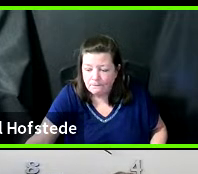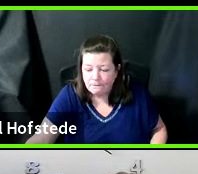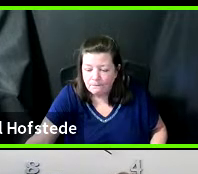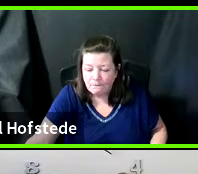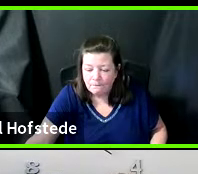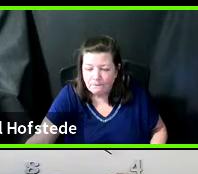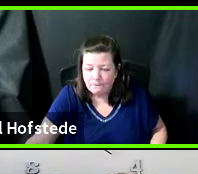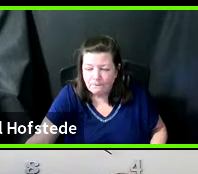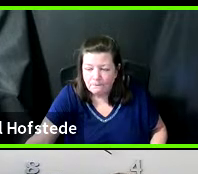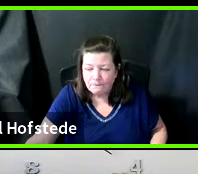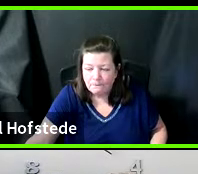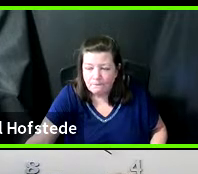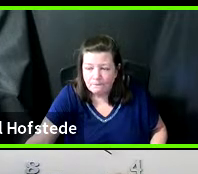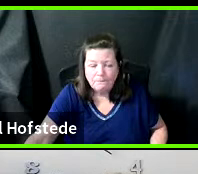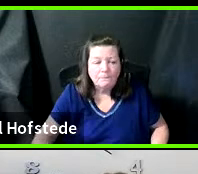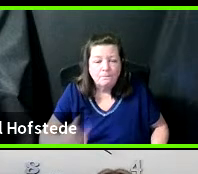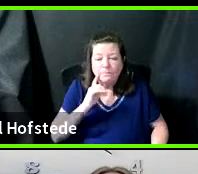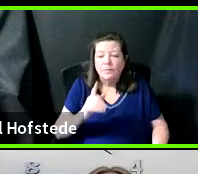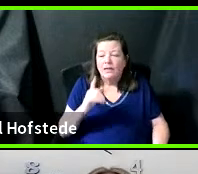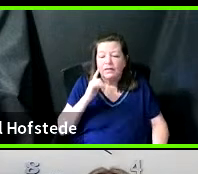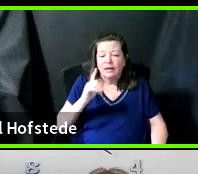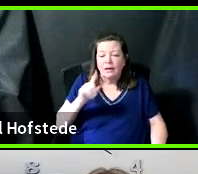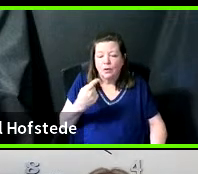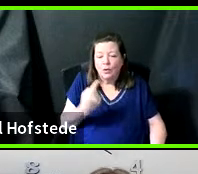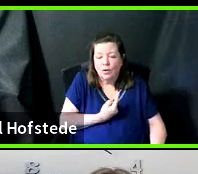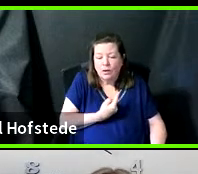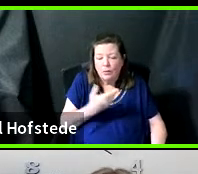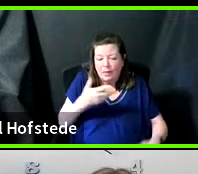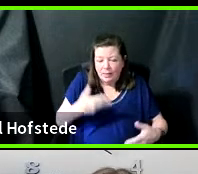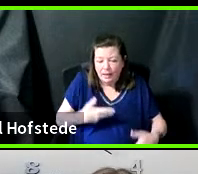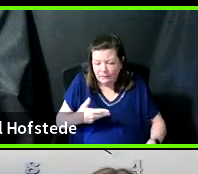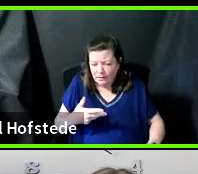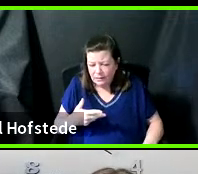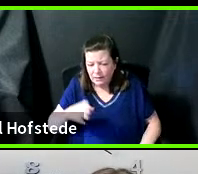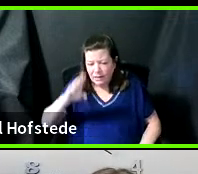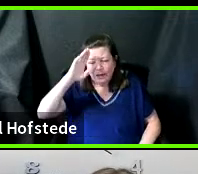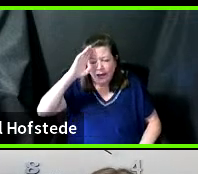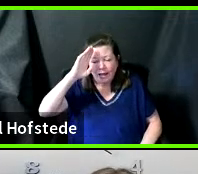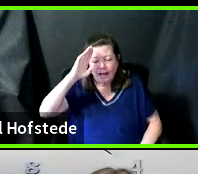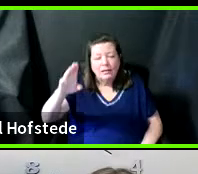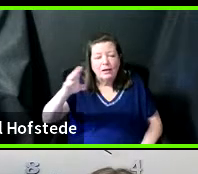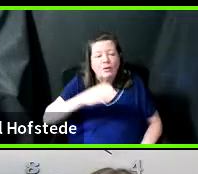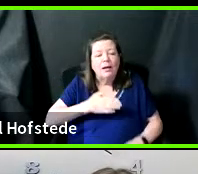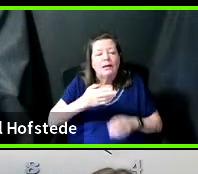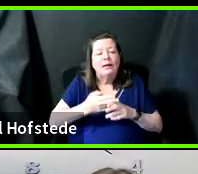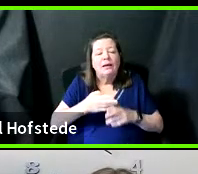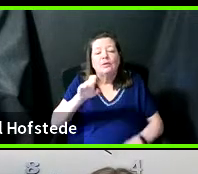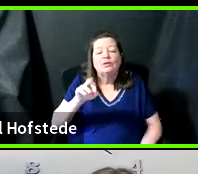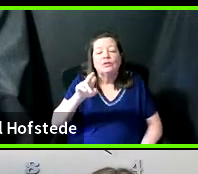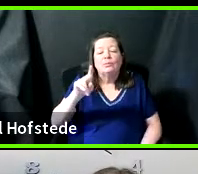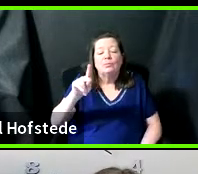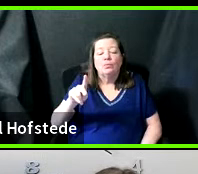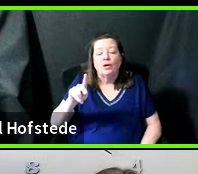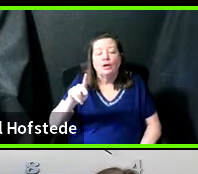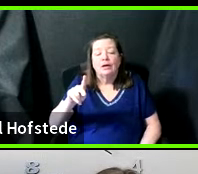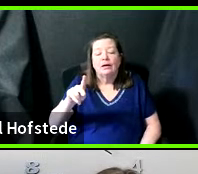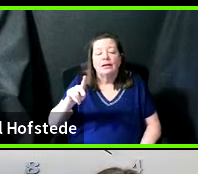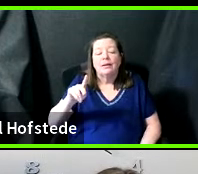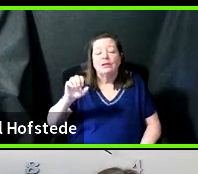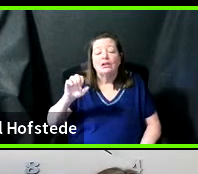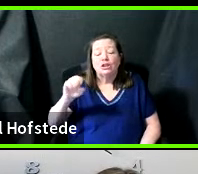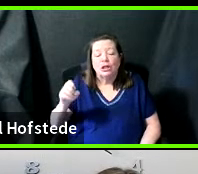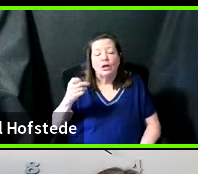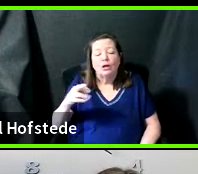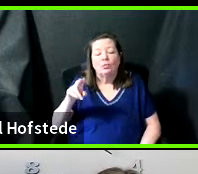Lynn. Oh, I'm sorry. Please. That's all right. Good afternoon, everyone. My name is Brooke Pillsbury, she, her pronouns, and